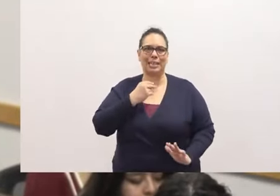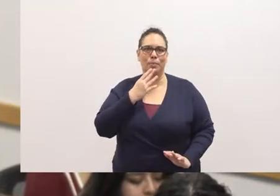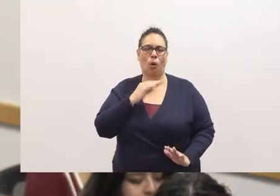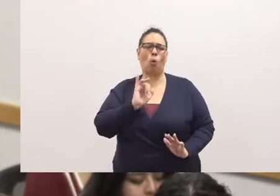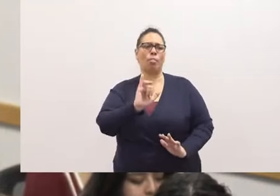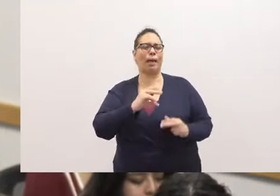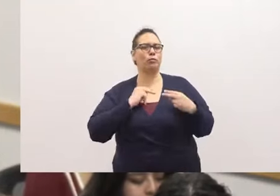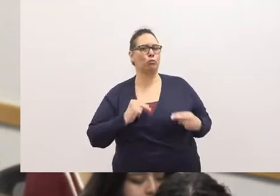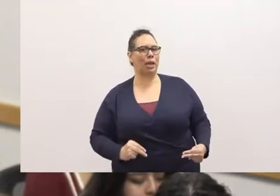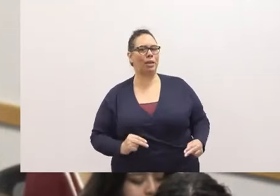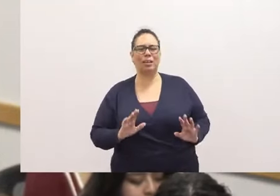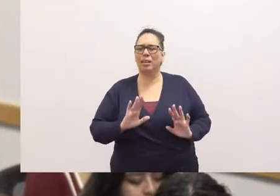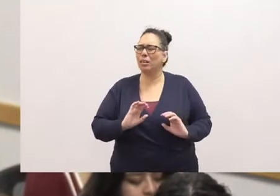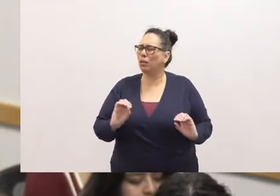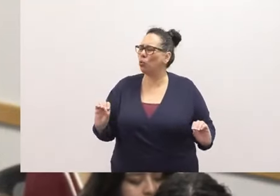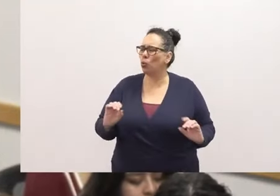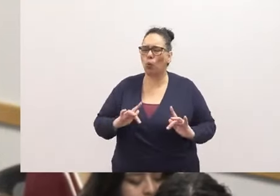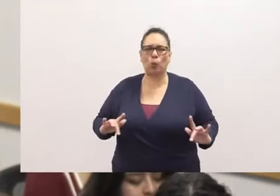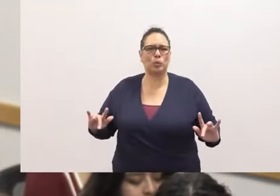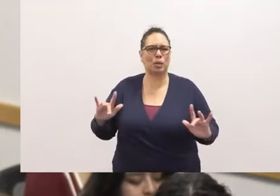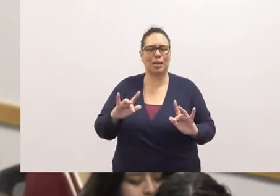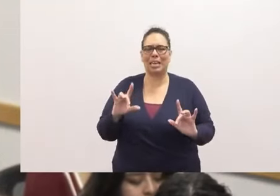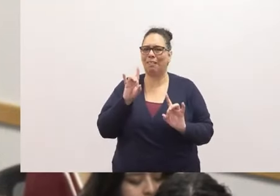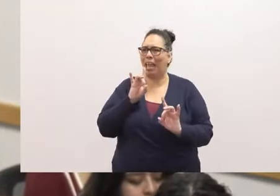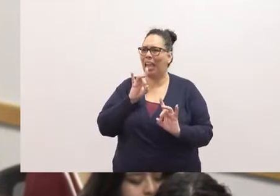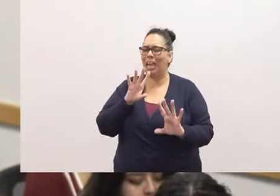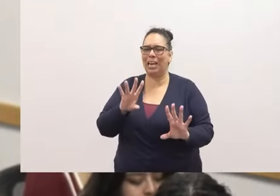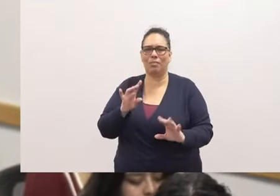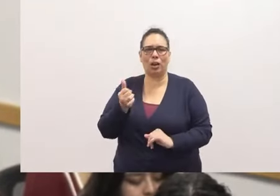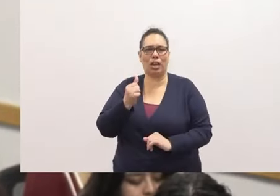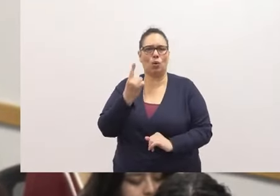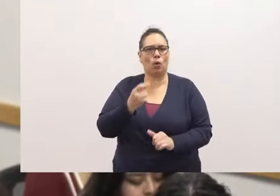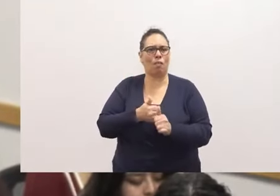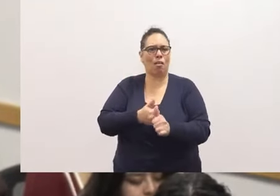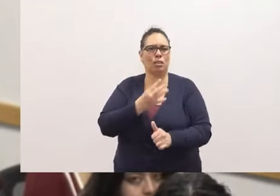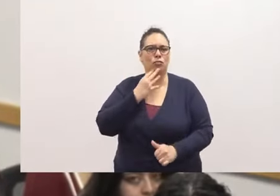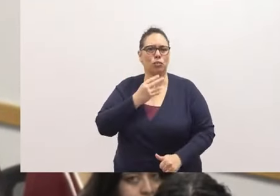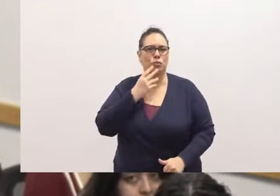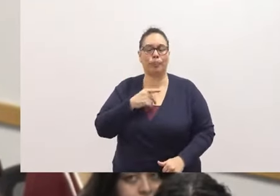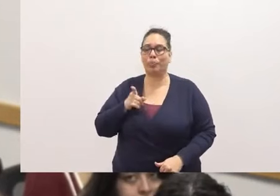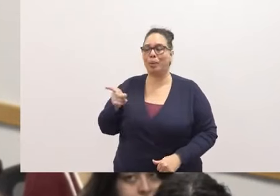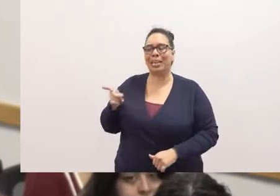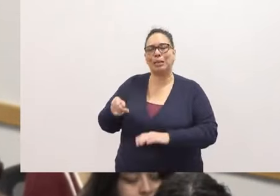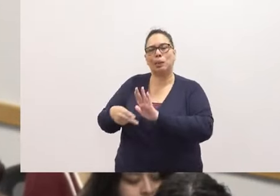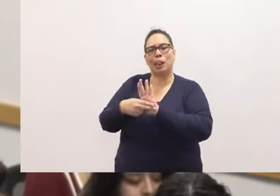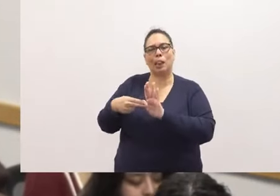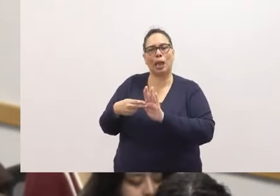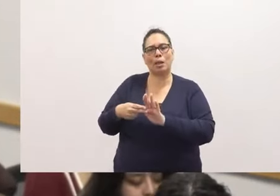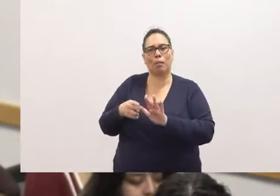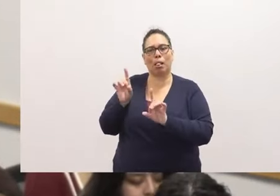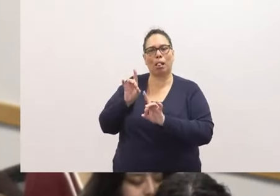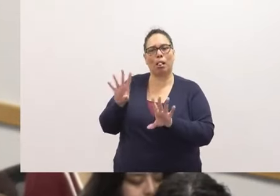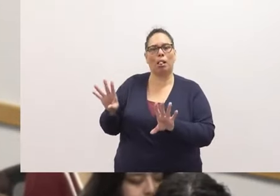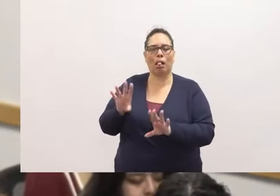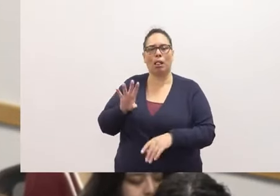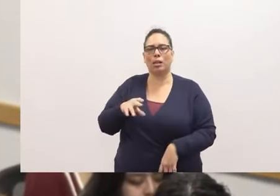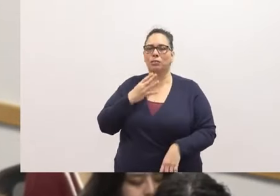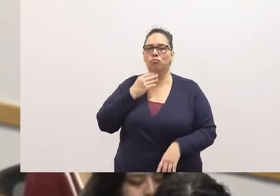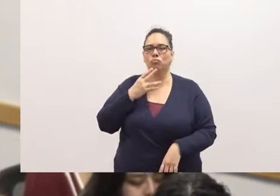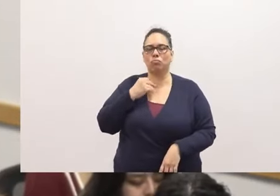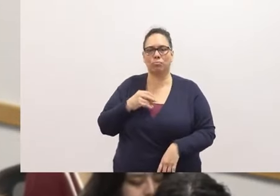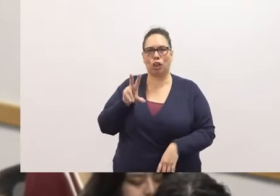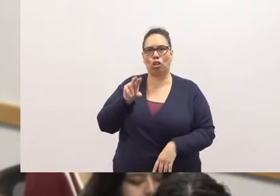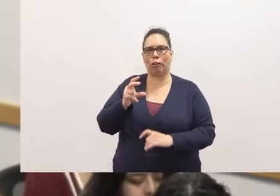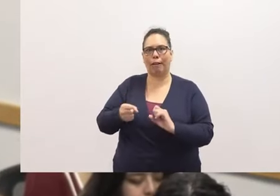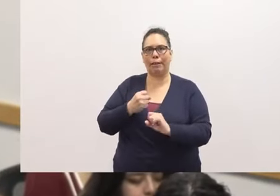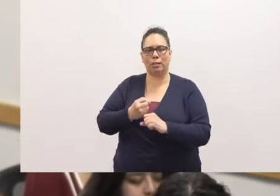on this earth for hatred towards anyone that follows Judaism. But Michael was labeled anti-Semitic 30 years ago, as are many Jewish folks